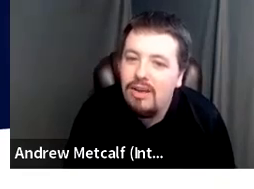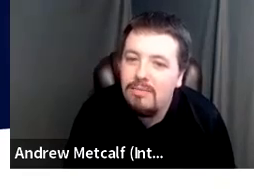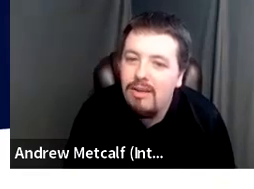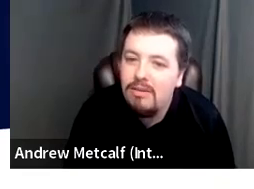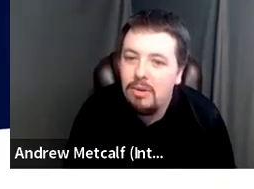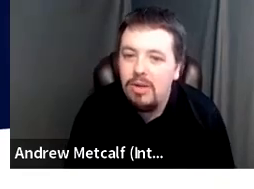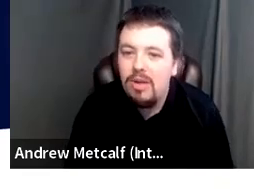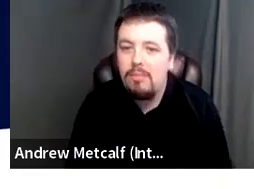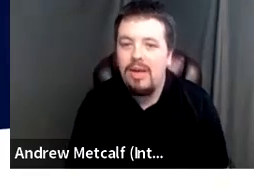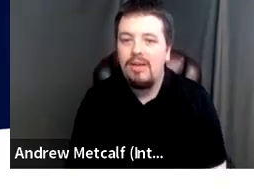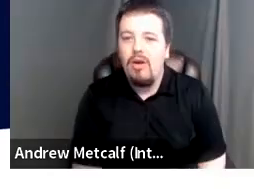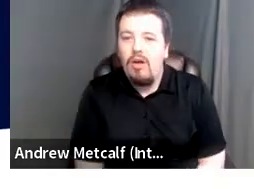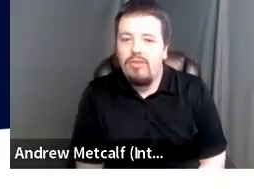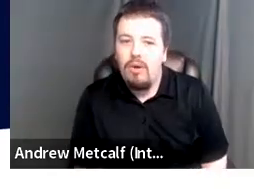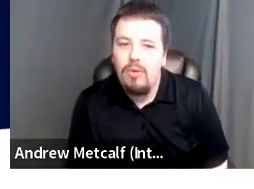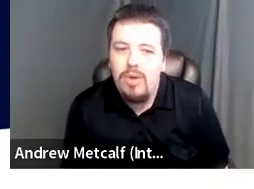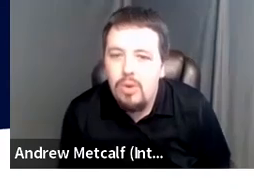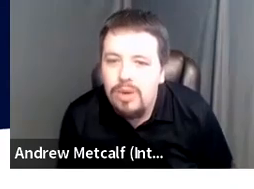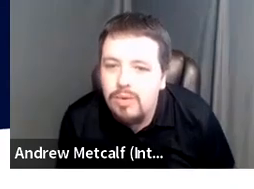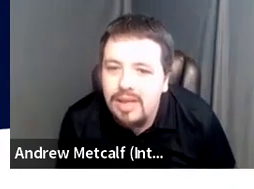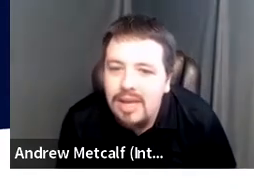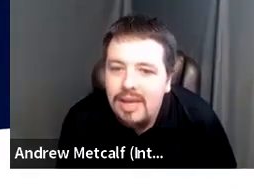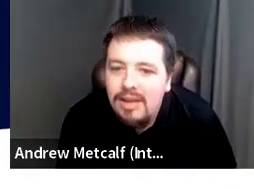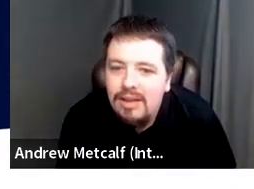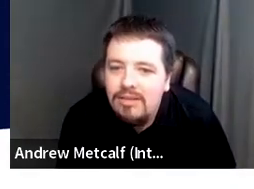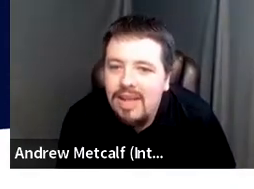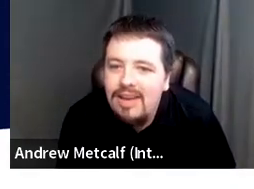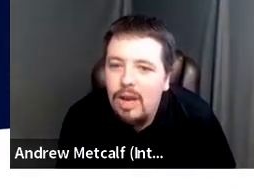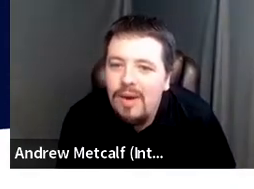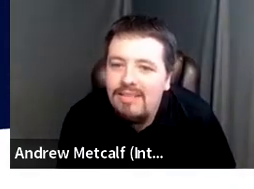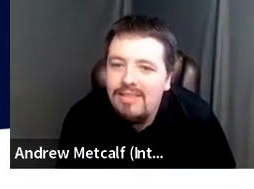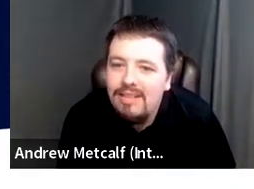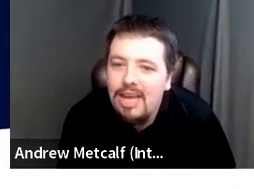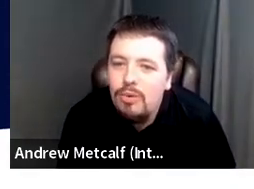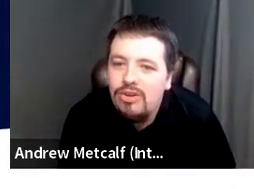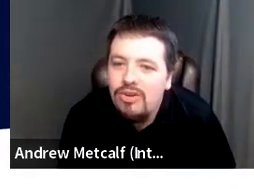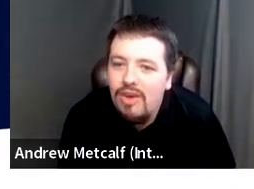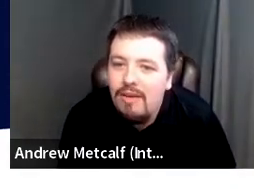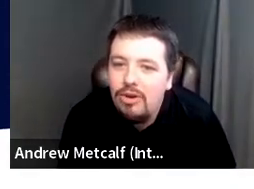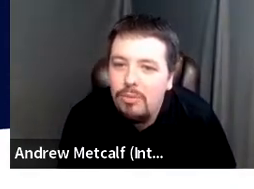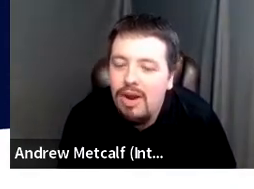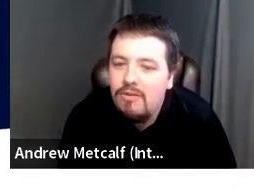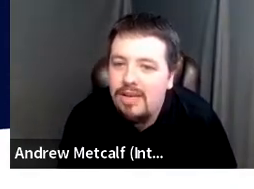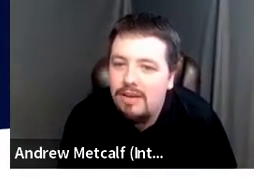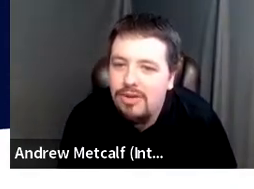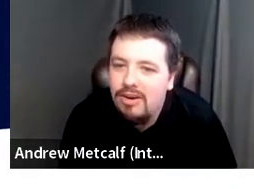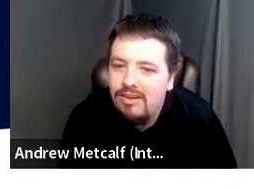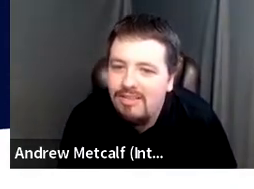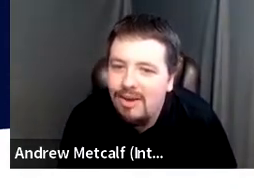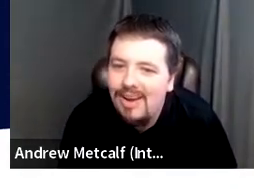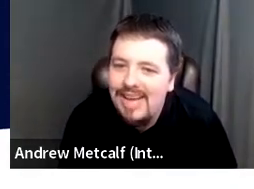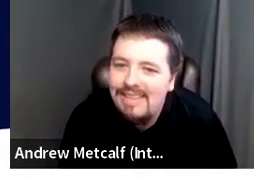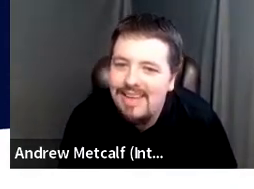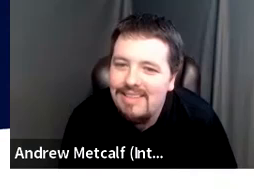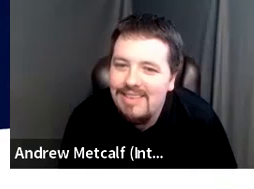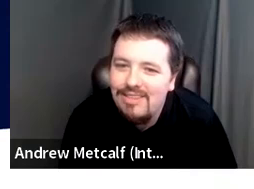as early as possible. But also, they take away the language of a human right from the deaf children.